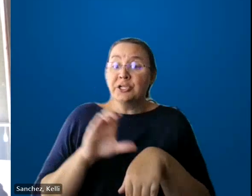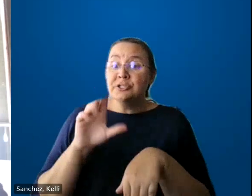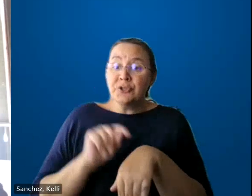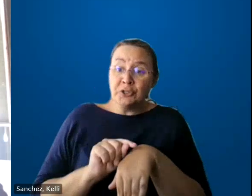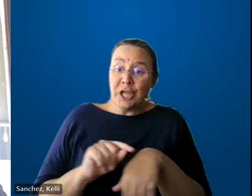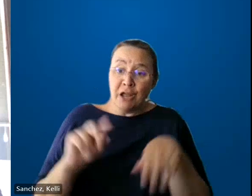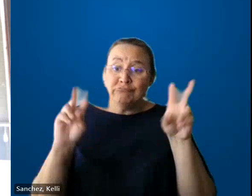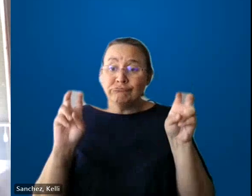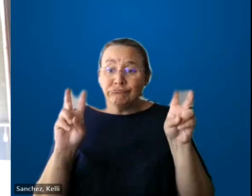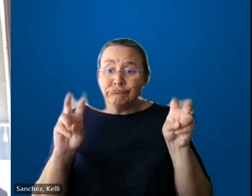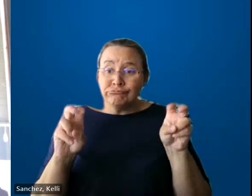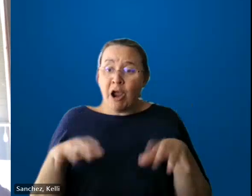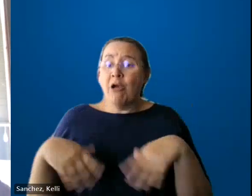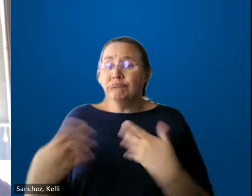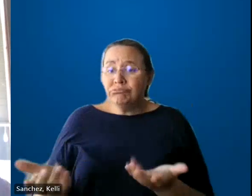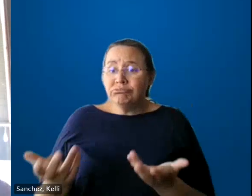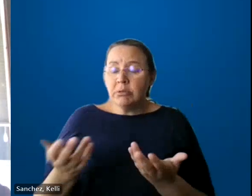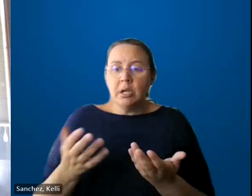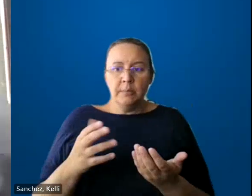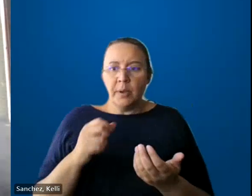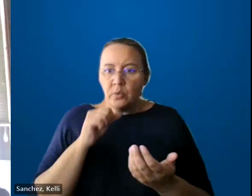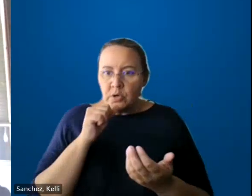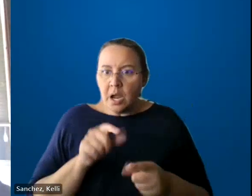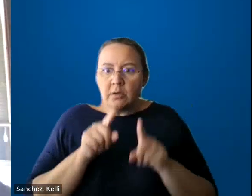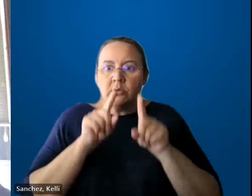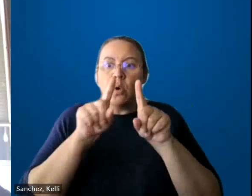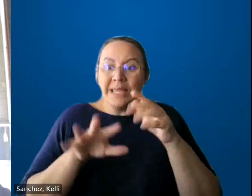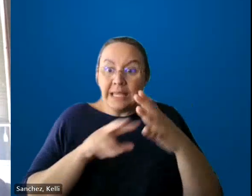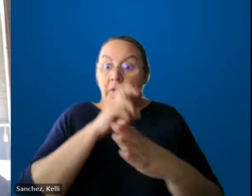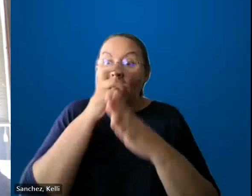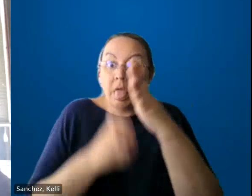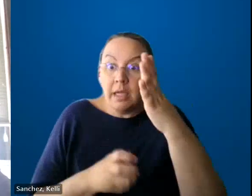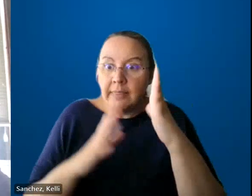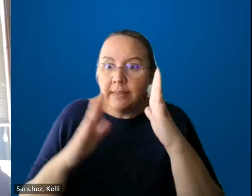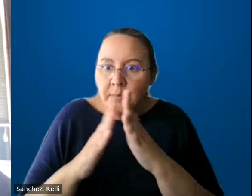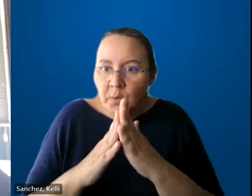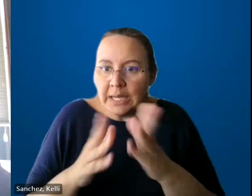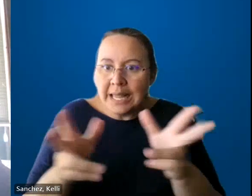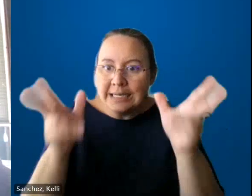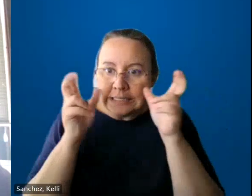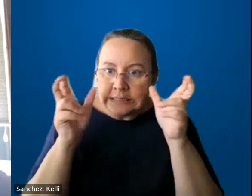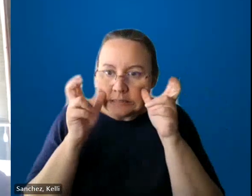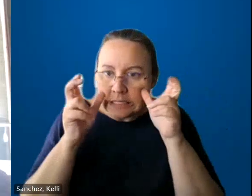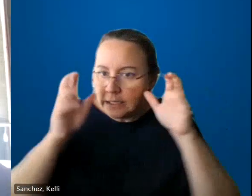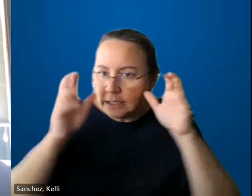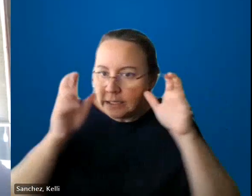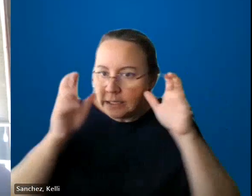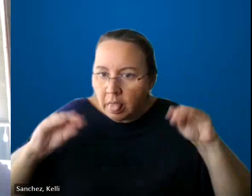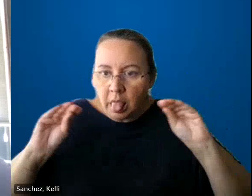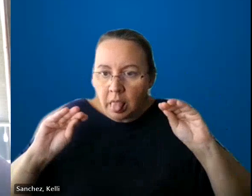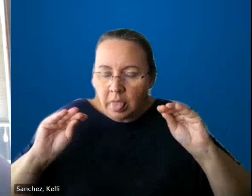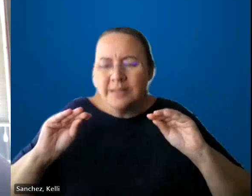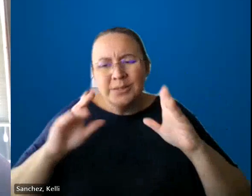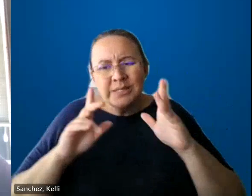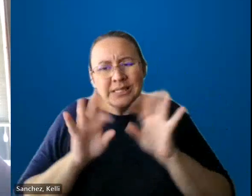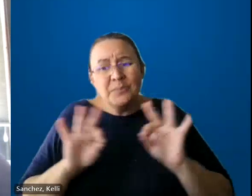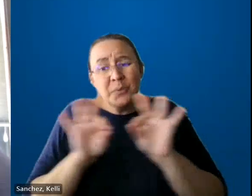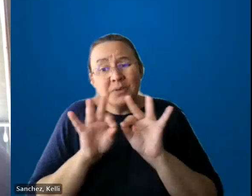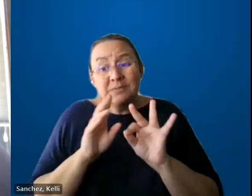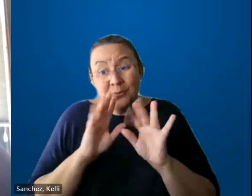except going into the communities and just like listening to them. But really, we just need to